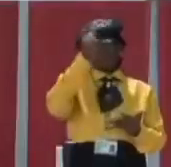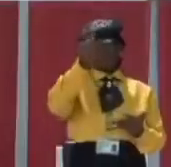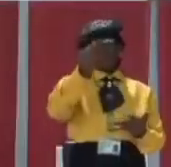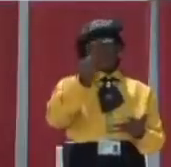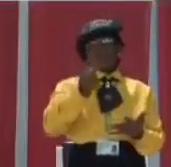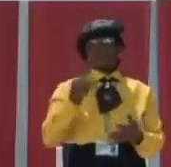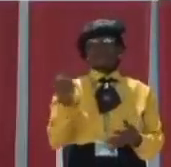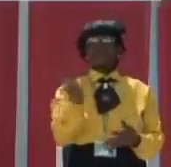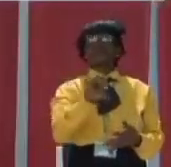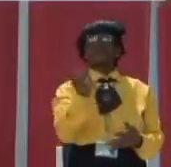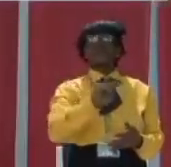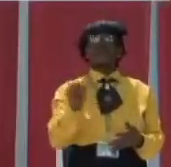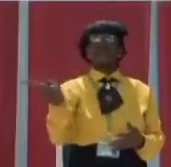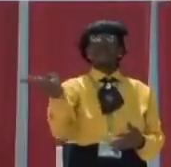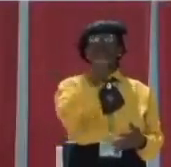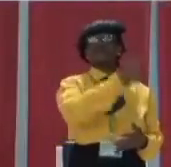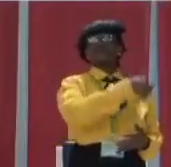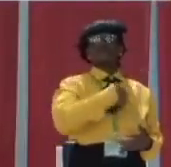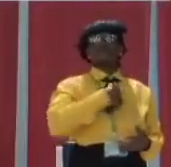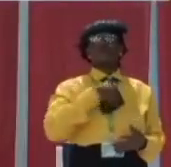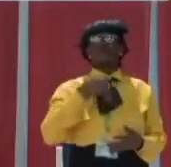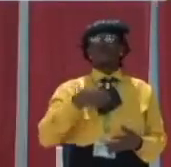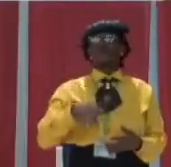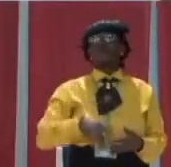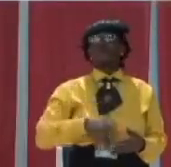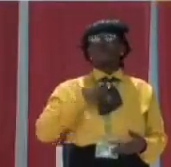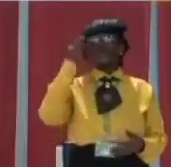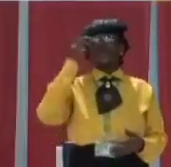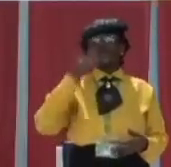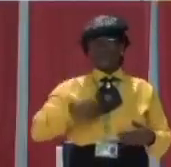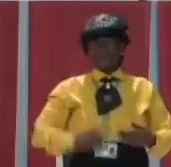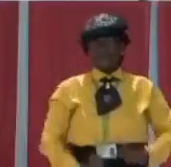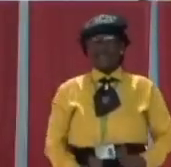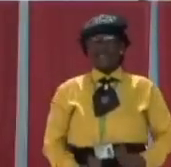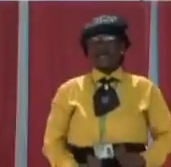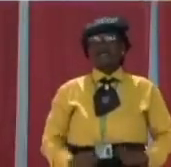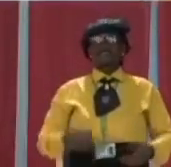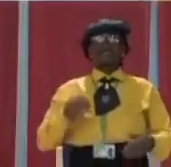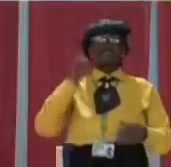Where you feel tired, it will recharge your strength.